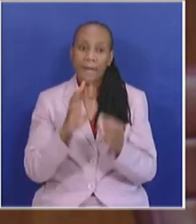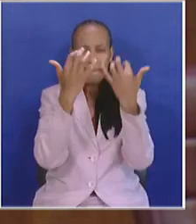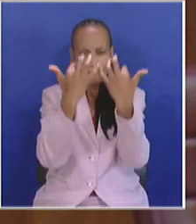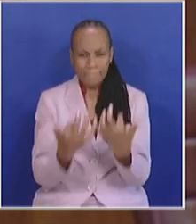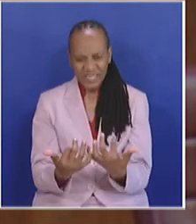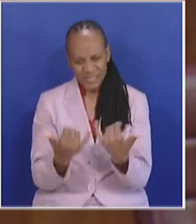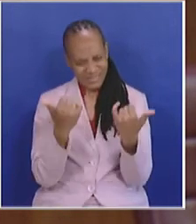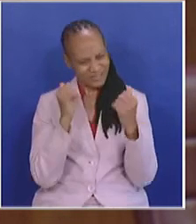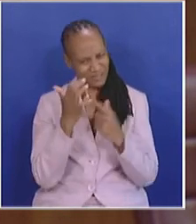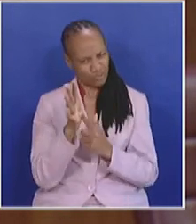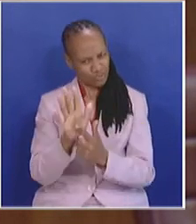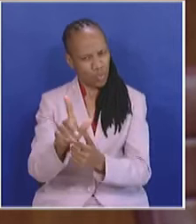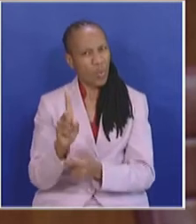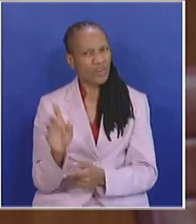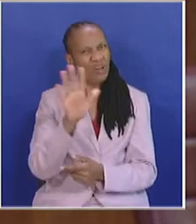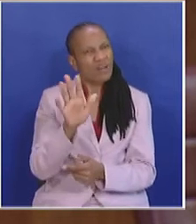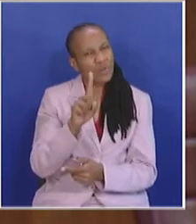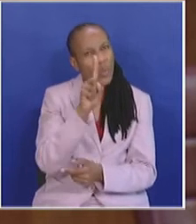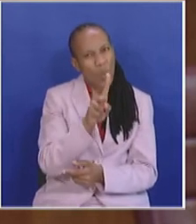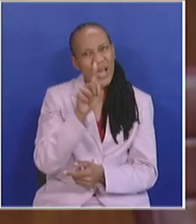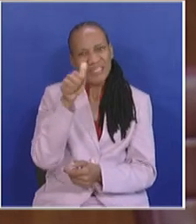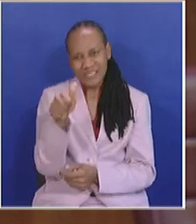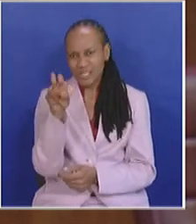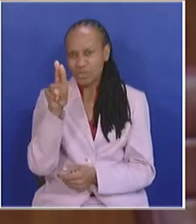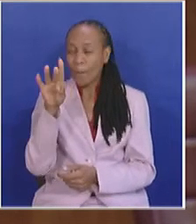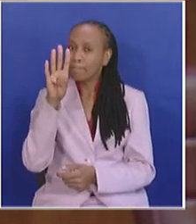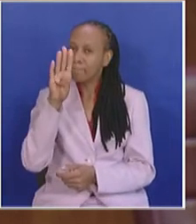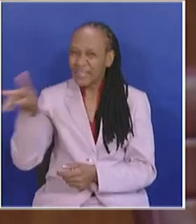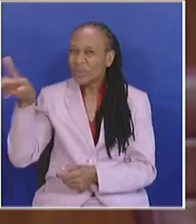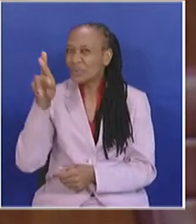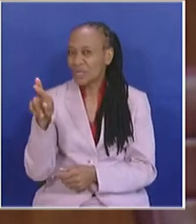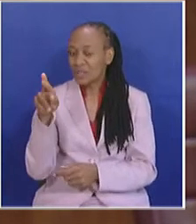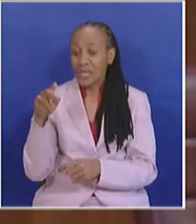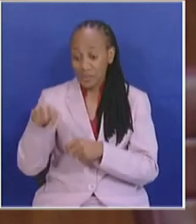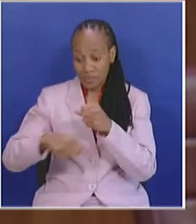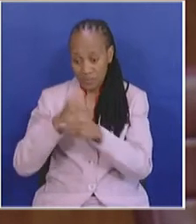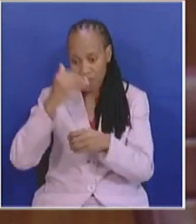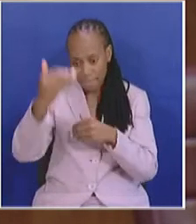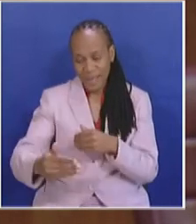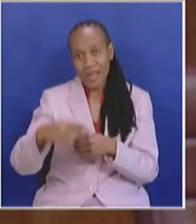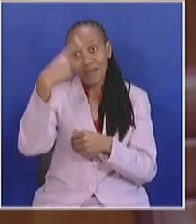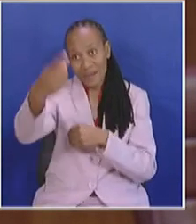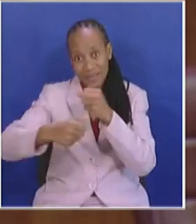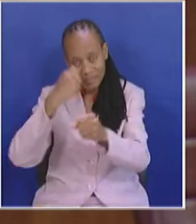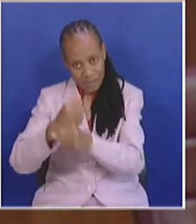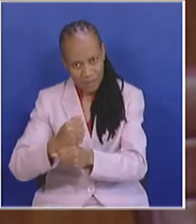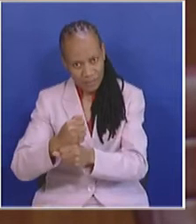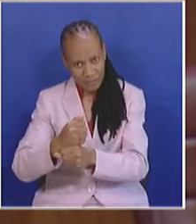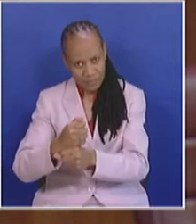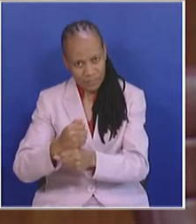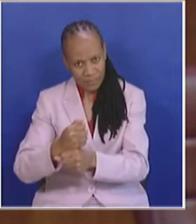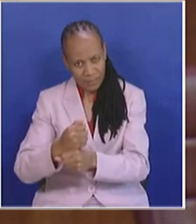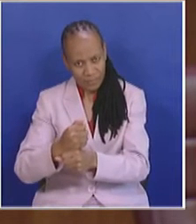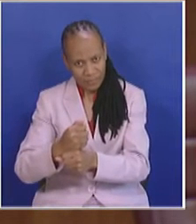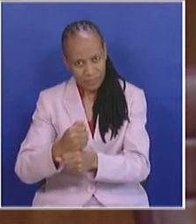deficit is now projected to be around 162 billion in 2015-2016 financial years.